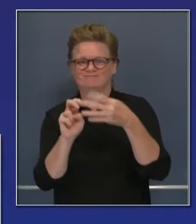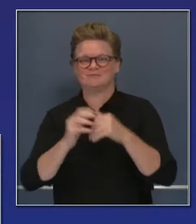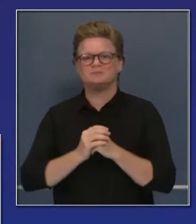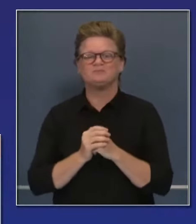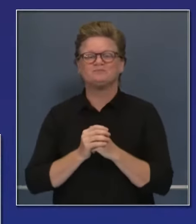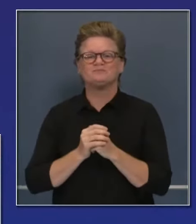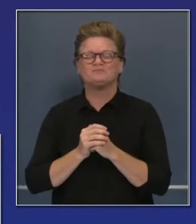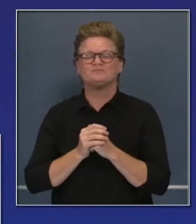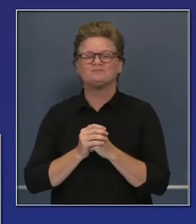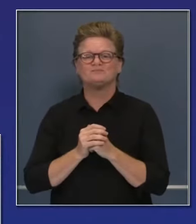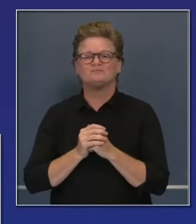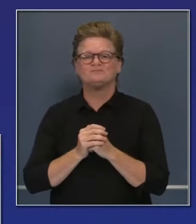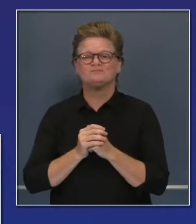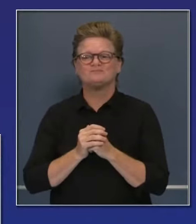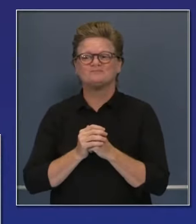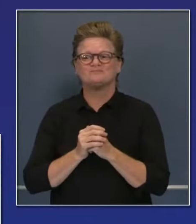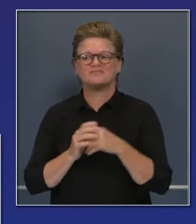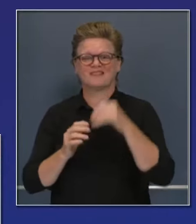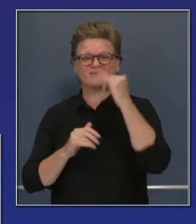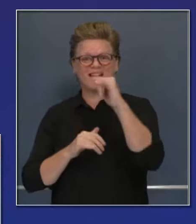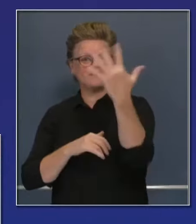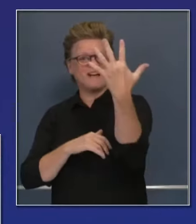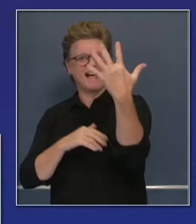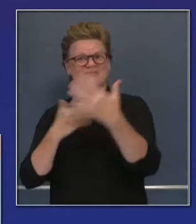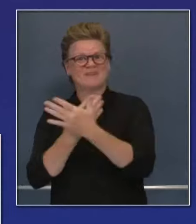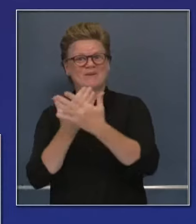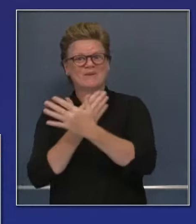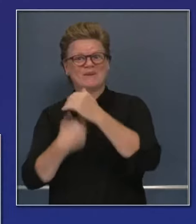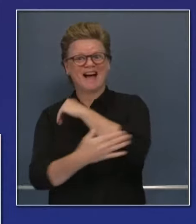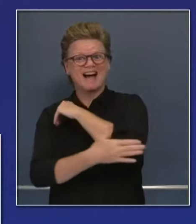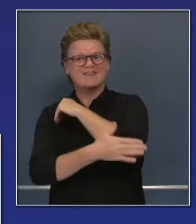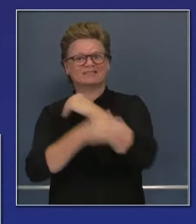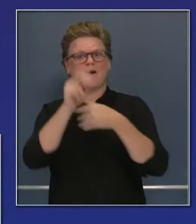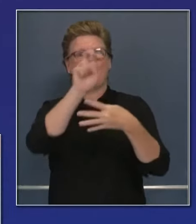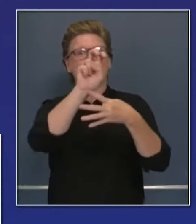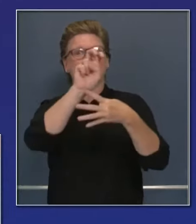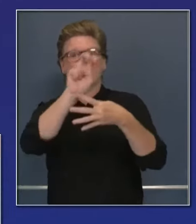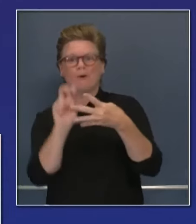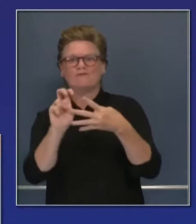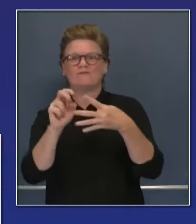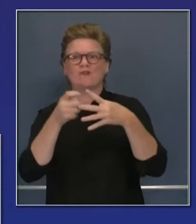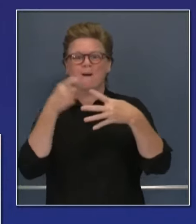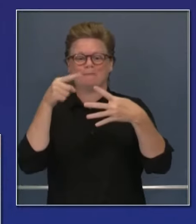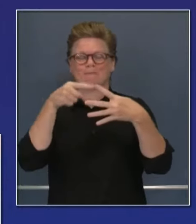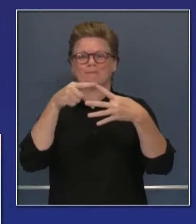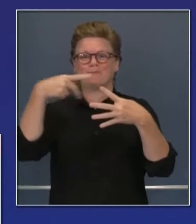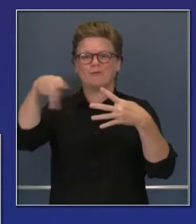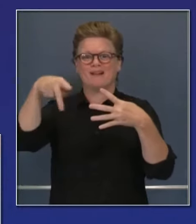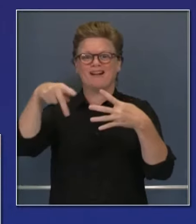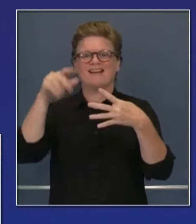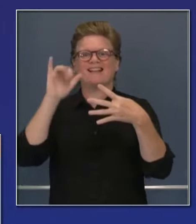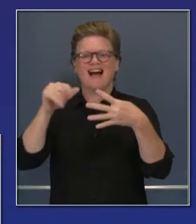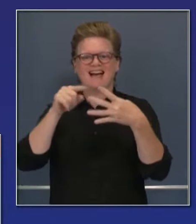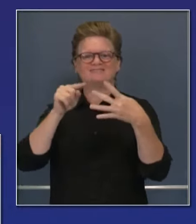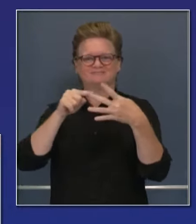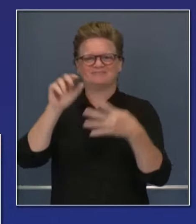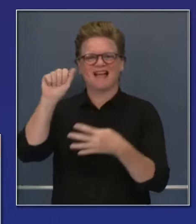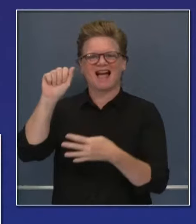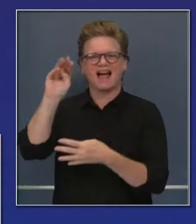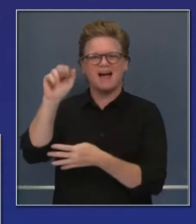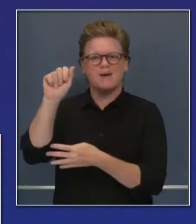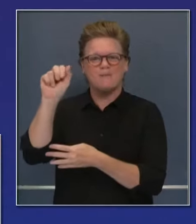that moved to red, it's 5 counties, as I said: Amador, Orange, Placer, Santa Clara, and Santa Cruz